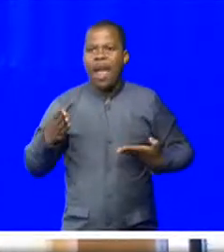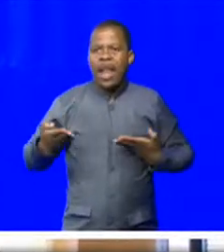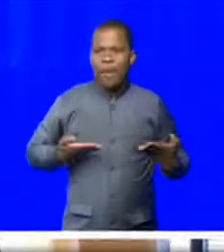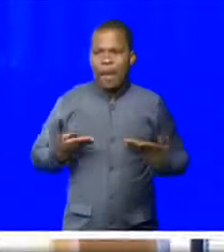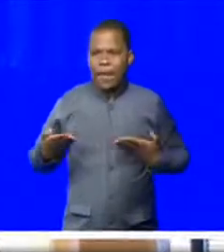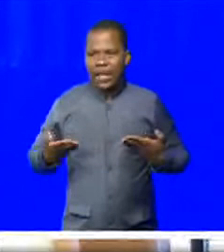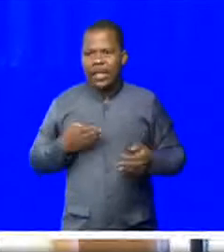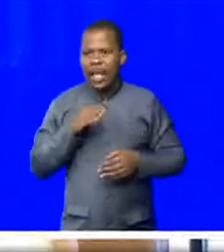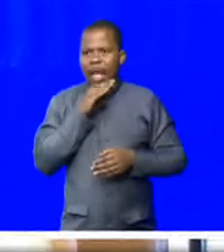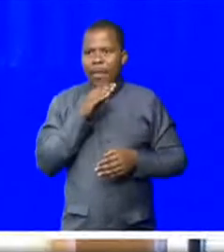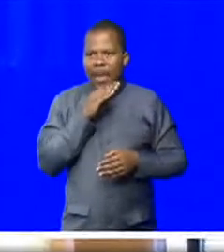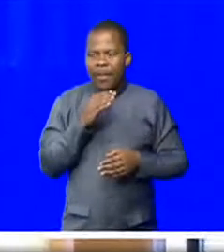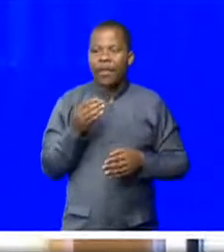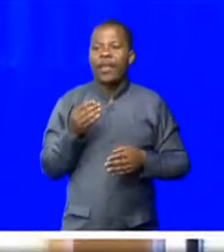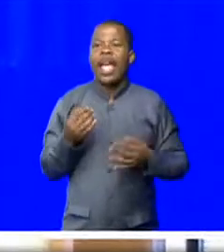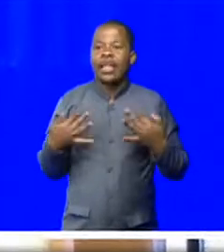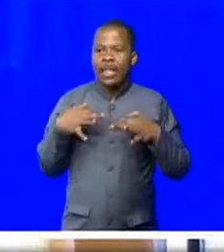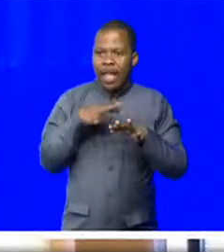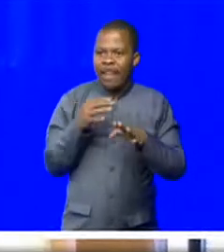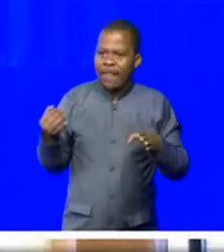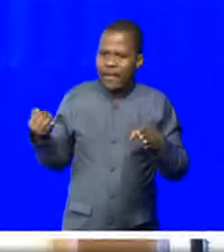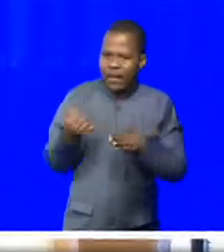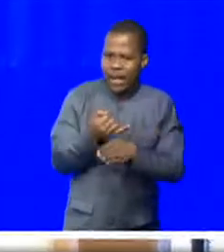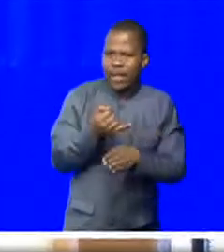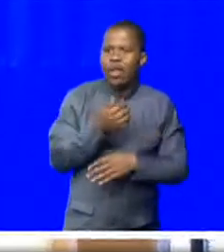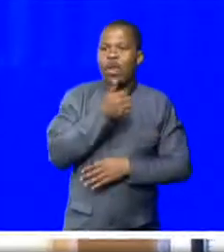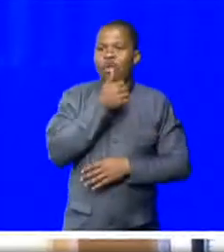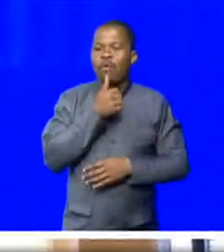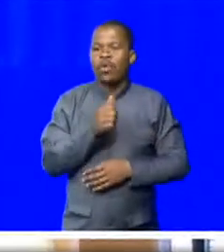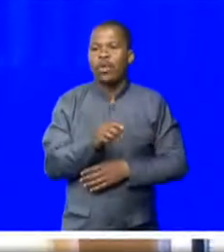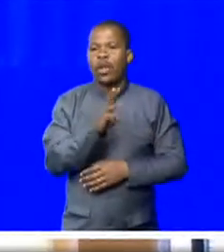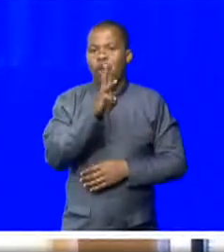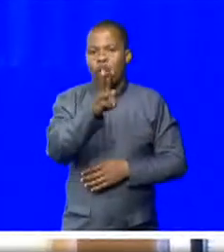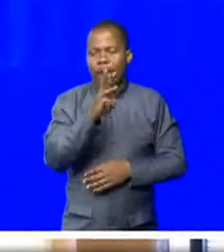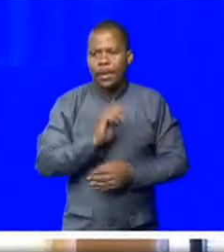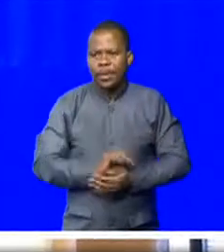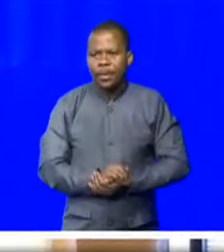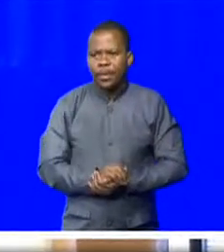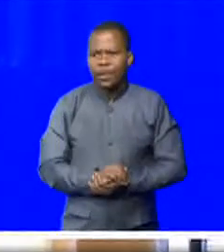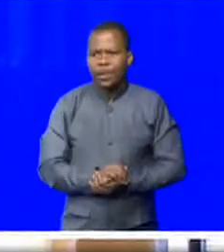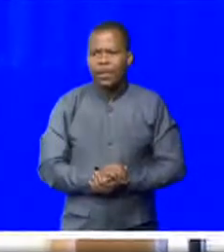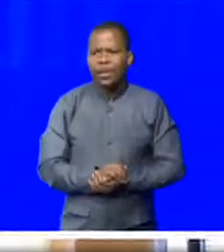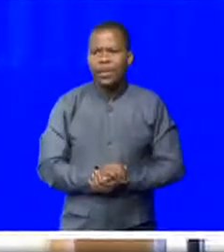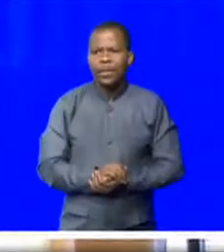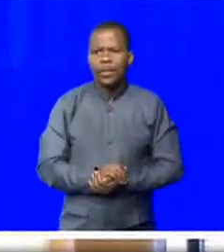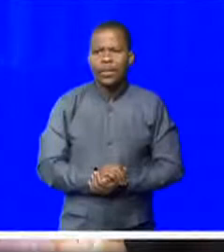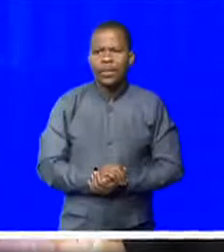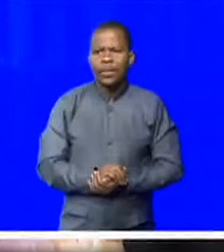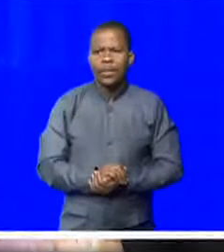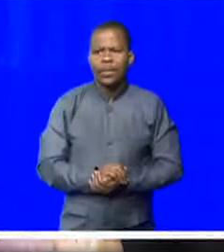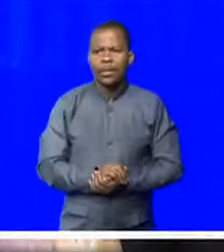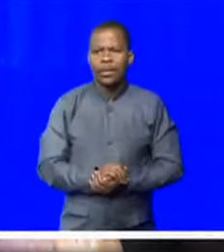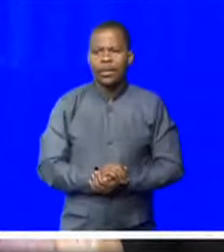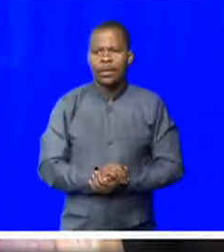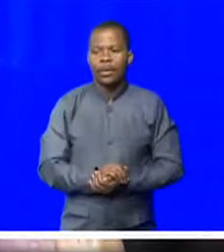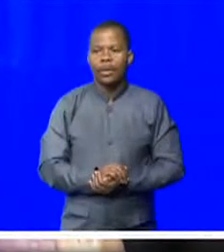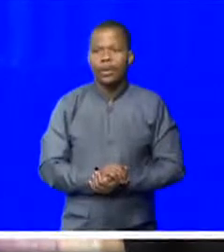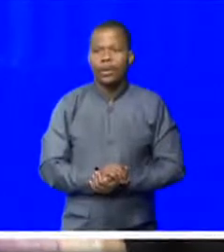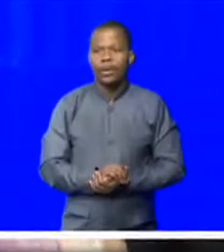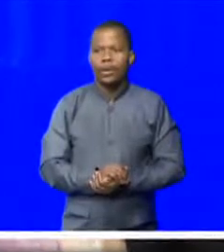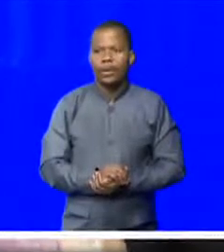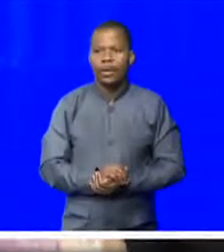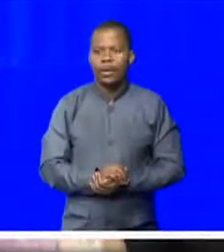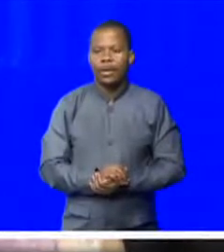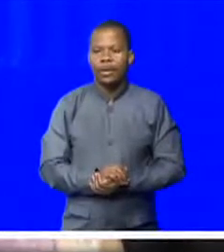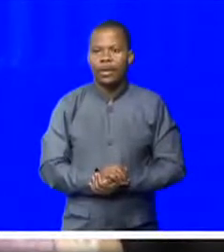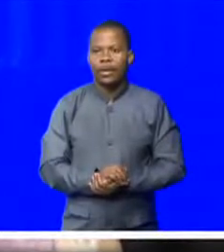able to drive efficiencies within their different industries. The Chief Executive